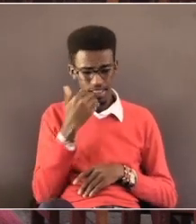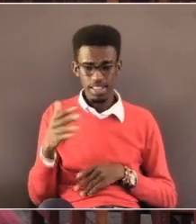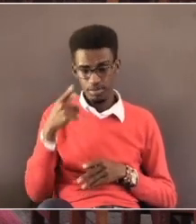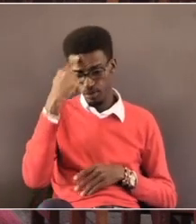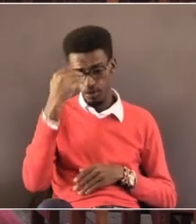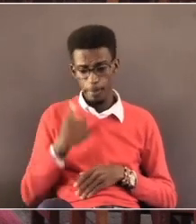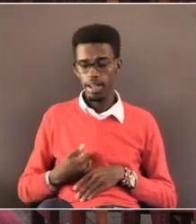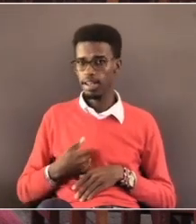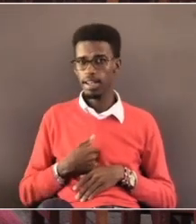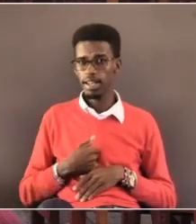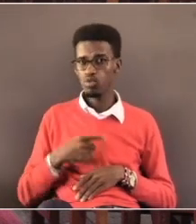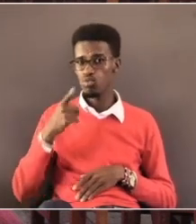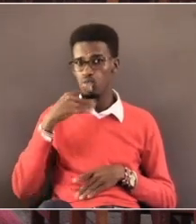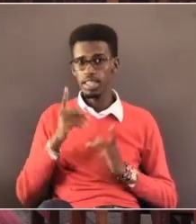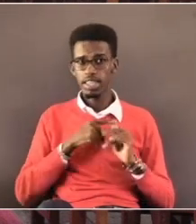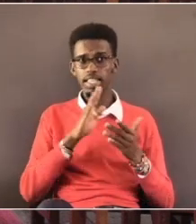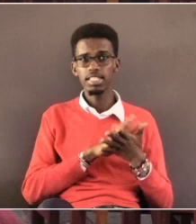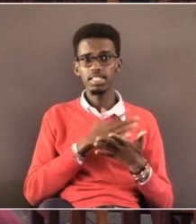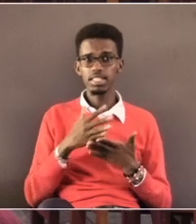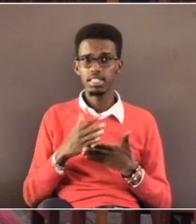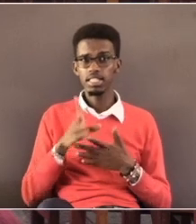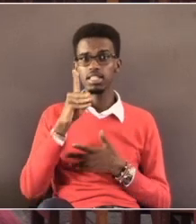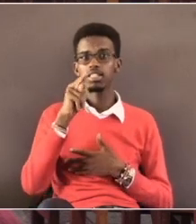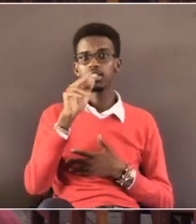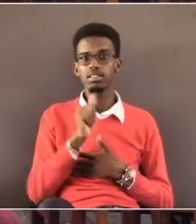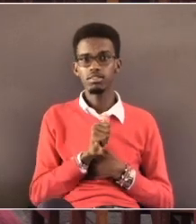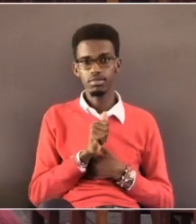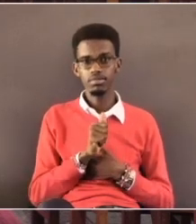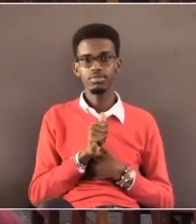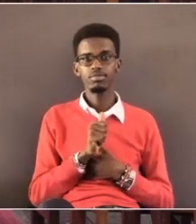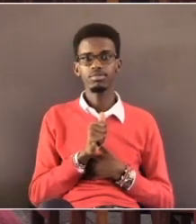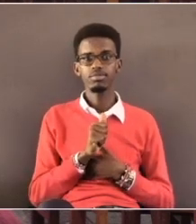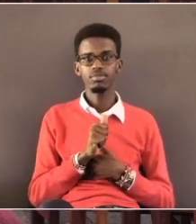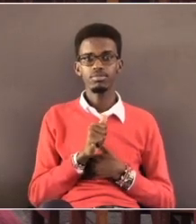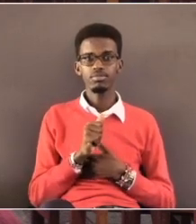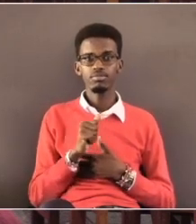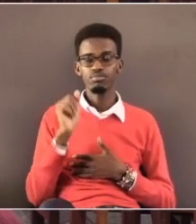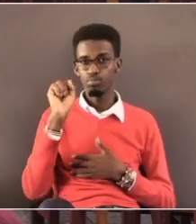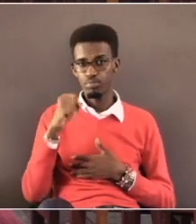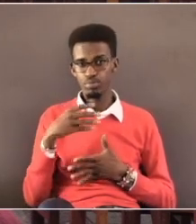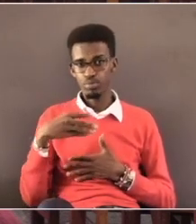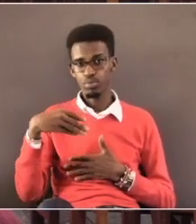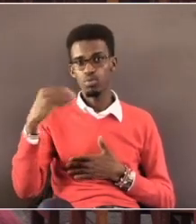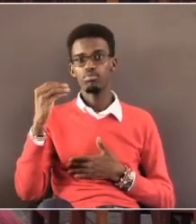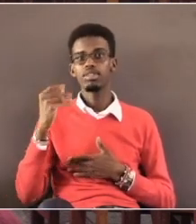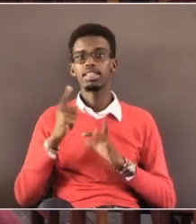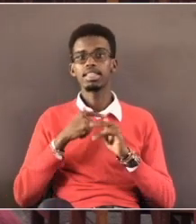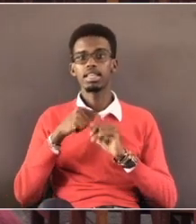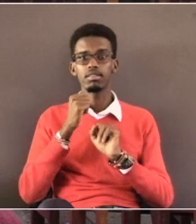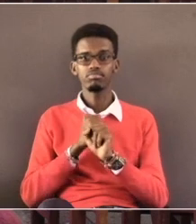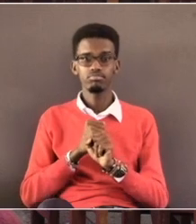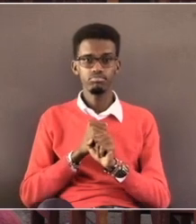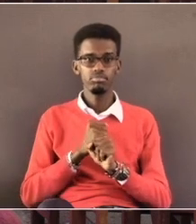of somebody who you don't share any DNA with. You can walk and find your happy